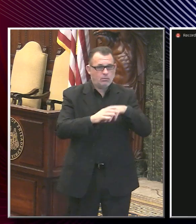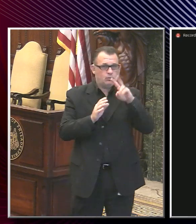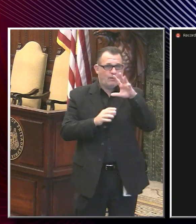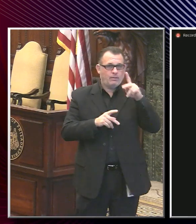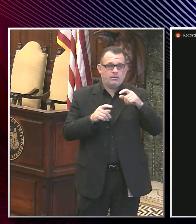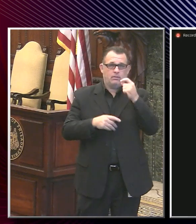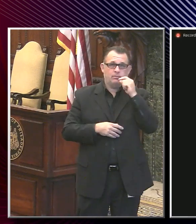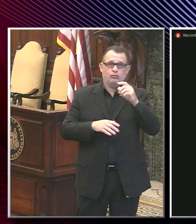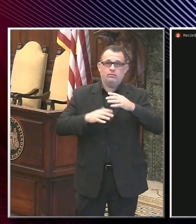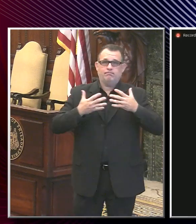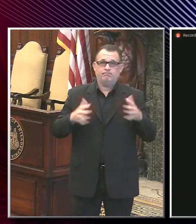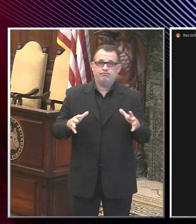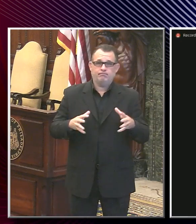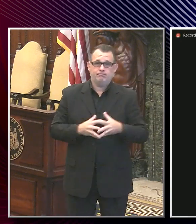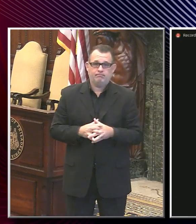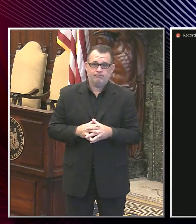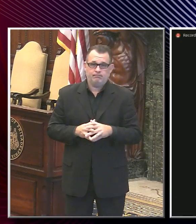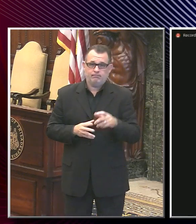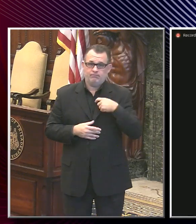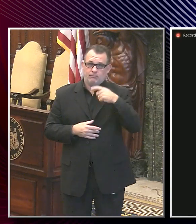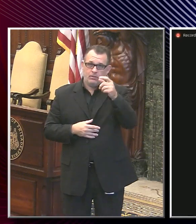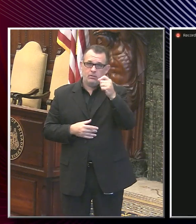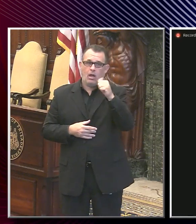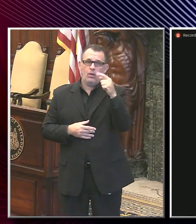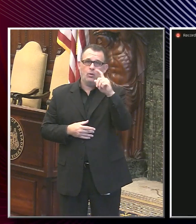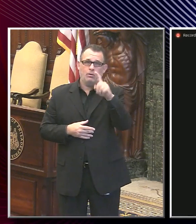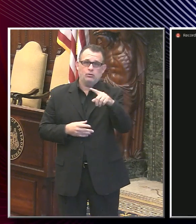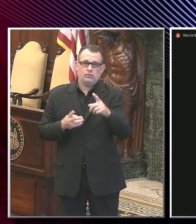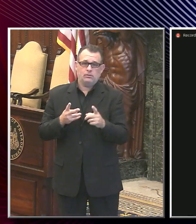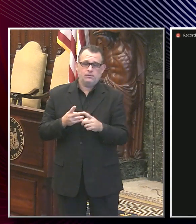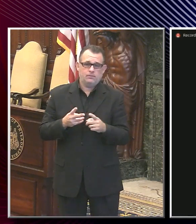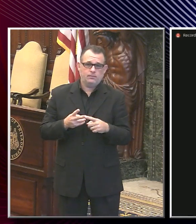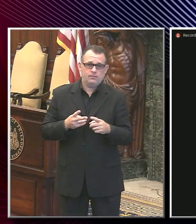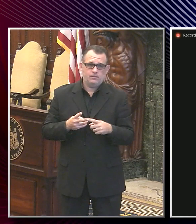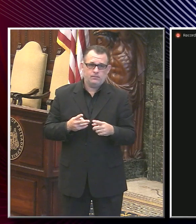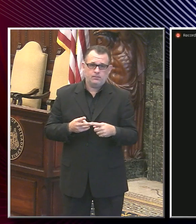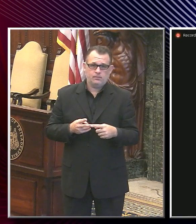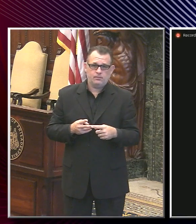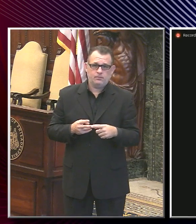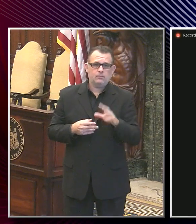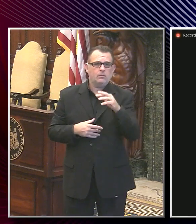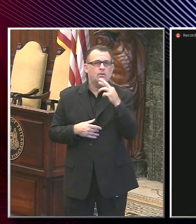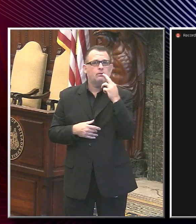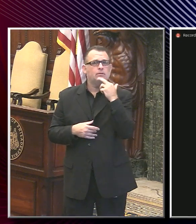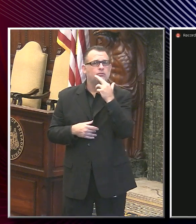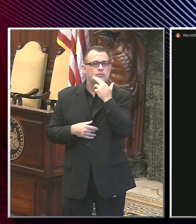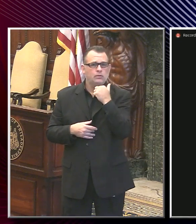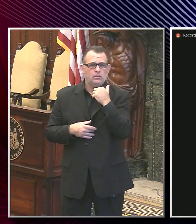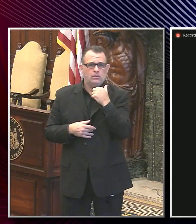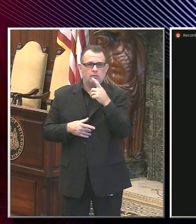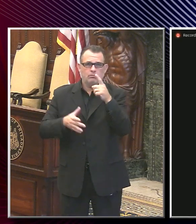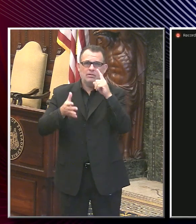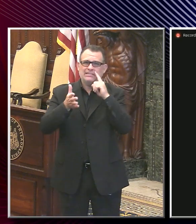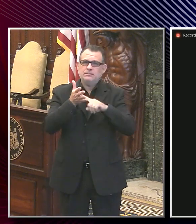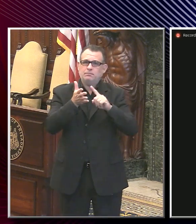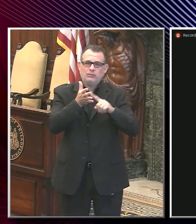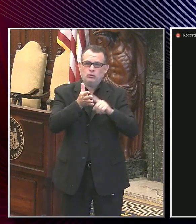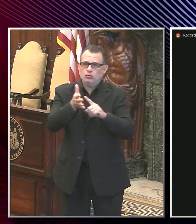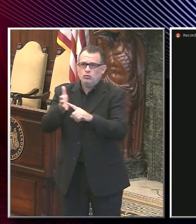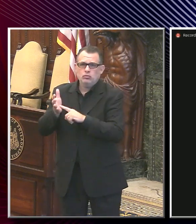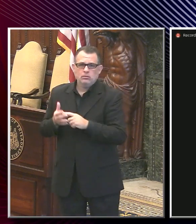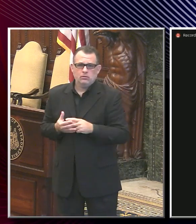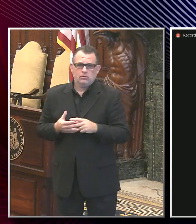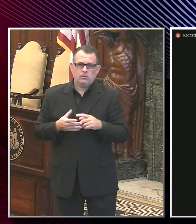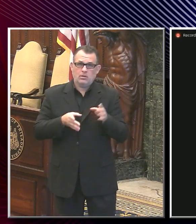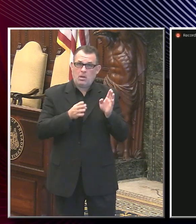my other question for you, Dr. Farley, relates to the restaurant inspections that you mentioned. Are there any plans